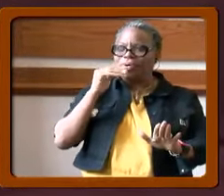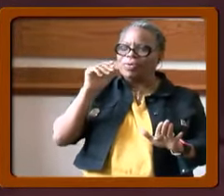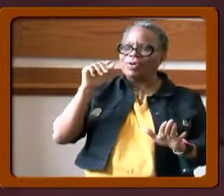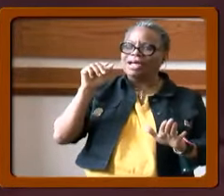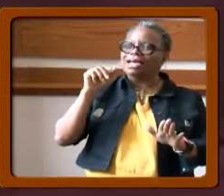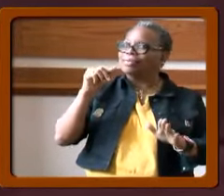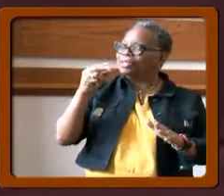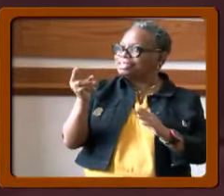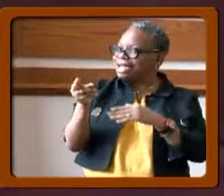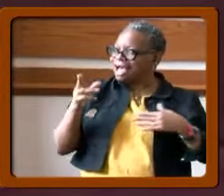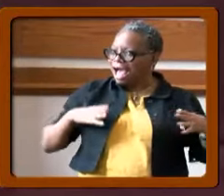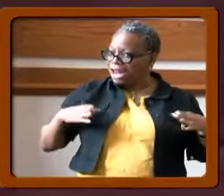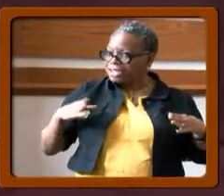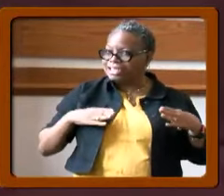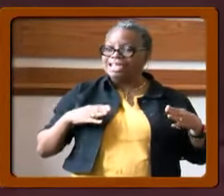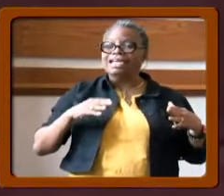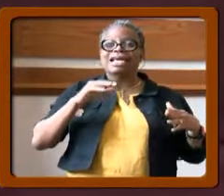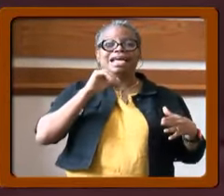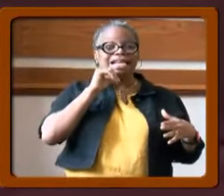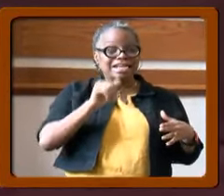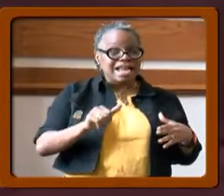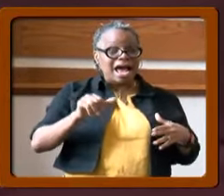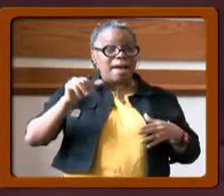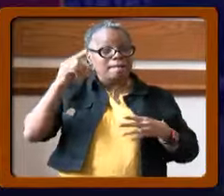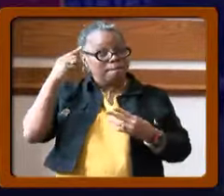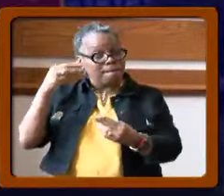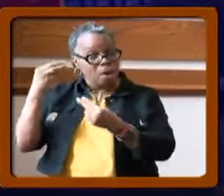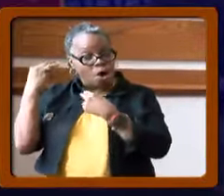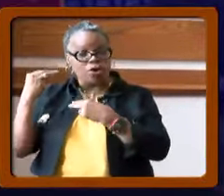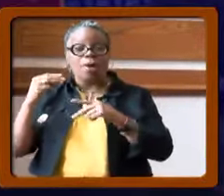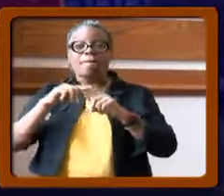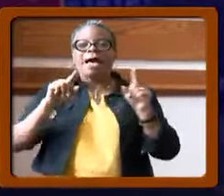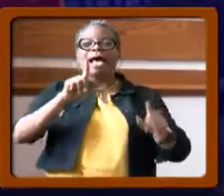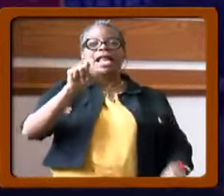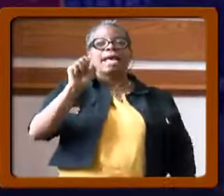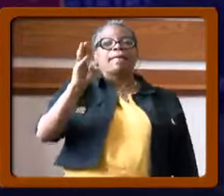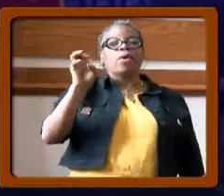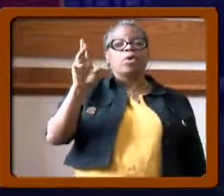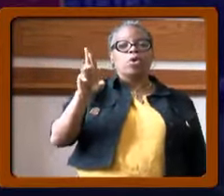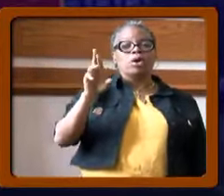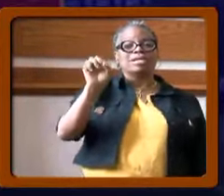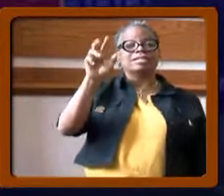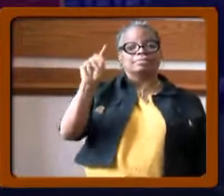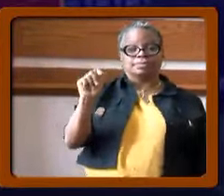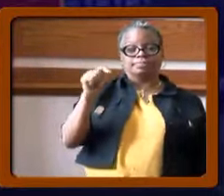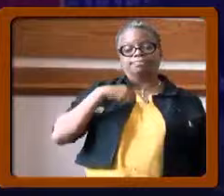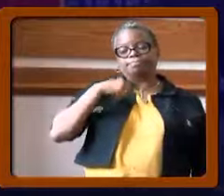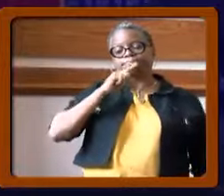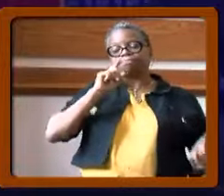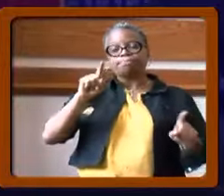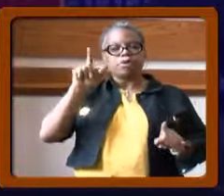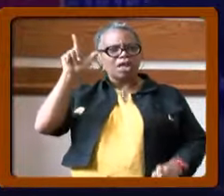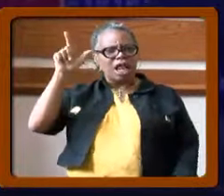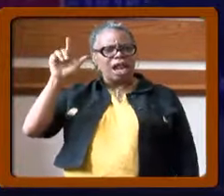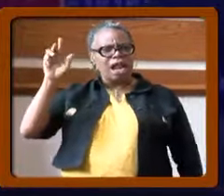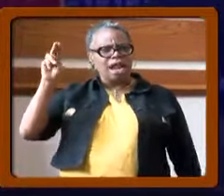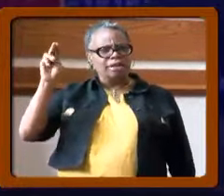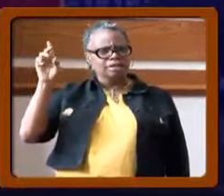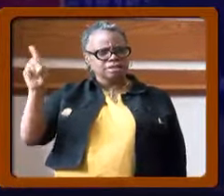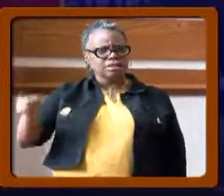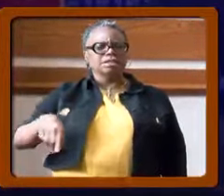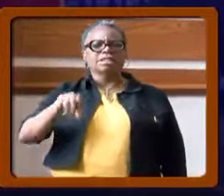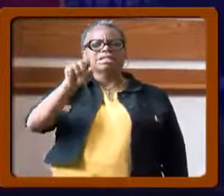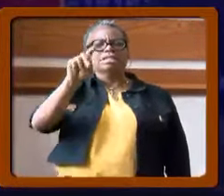not Memorial Day, Labor Day, September. In September, we're going to London. I'll be preaching at the St.